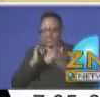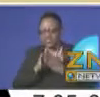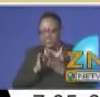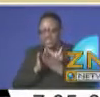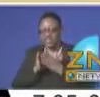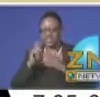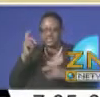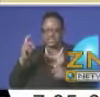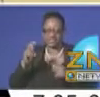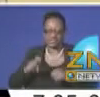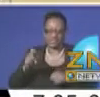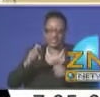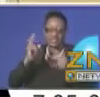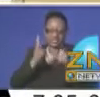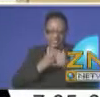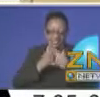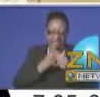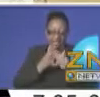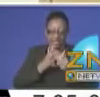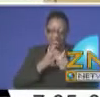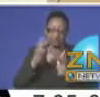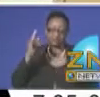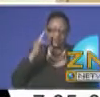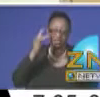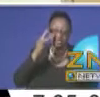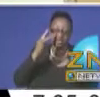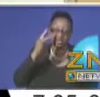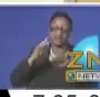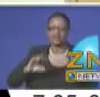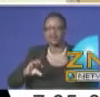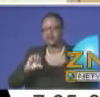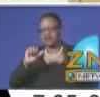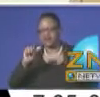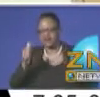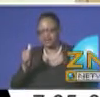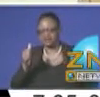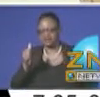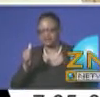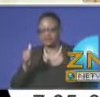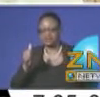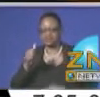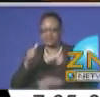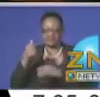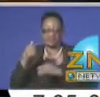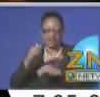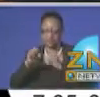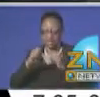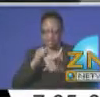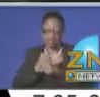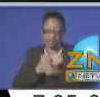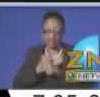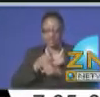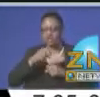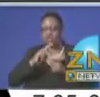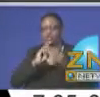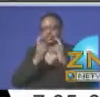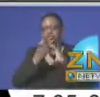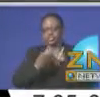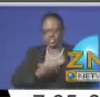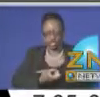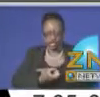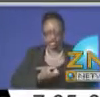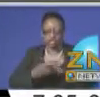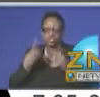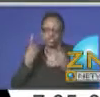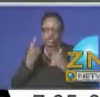Boeing 737-700 next generation aircraft to replace the outdated 500 series. From